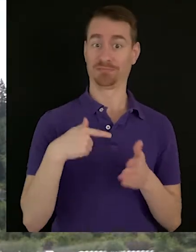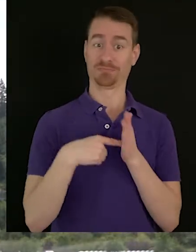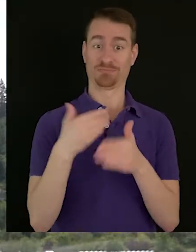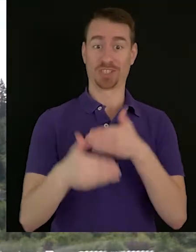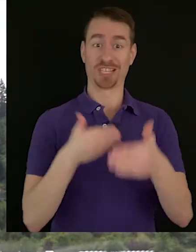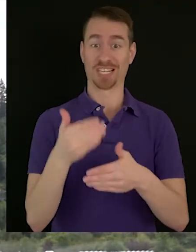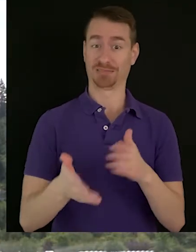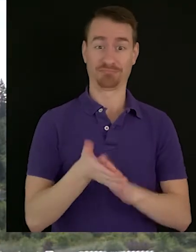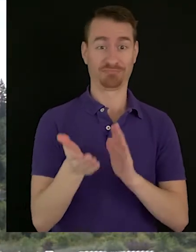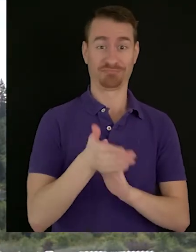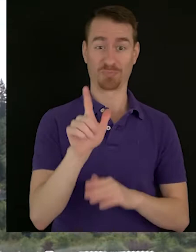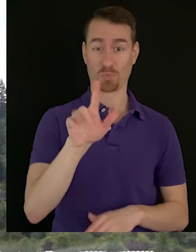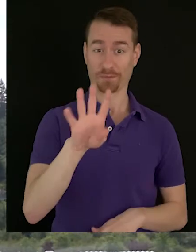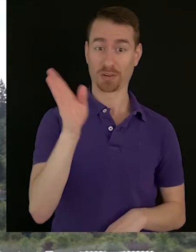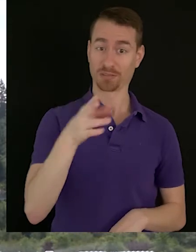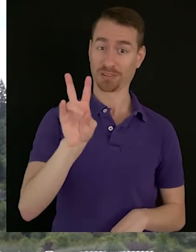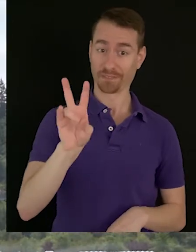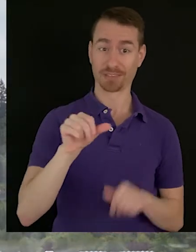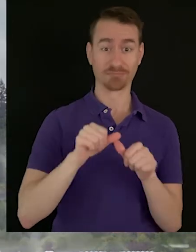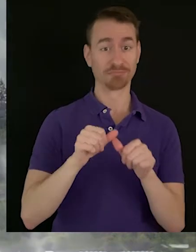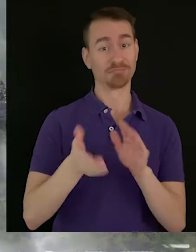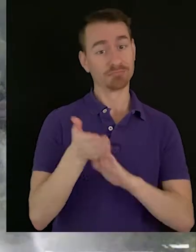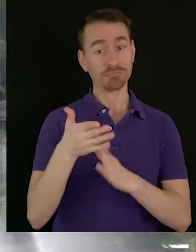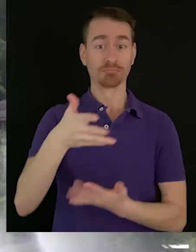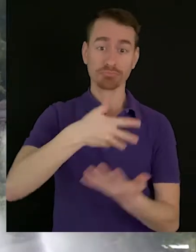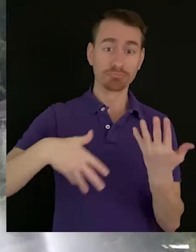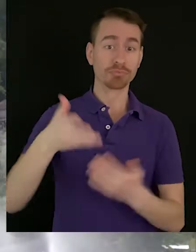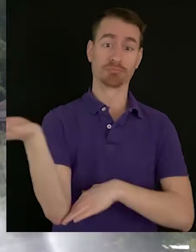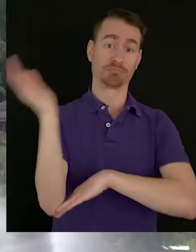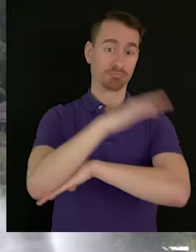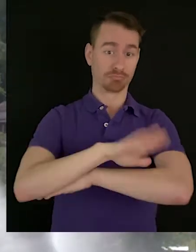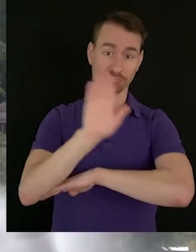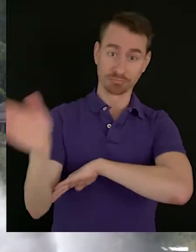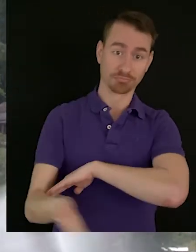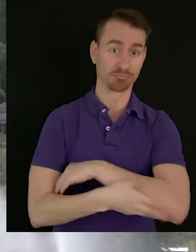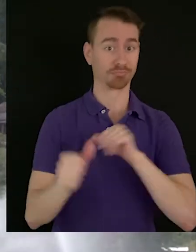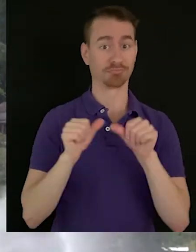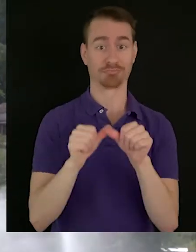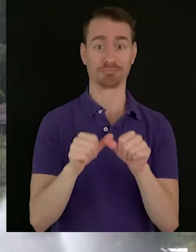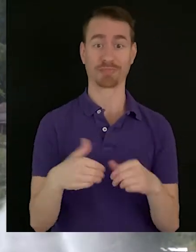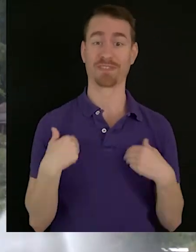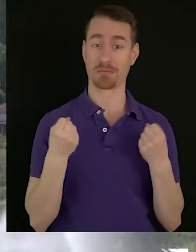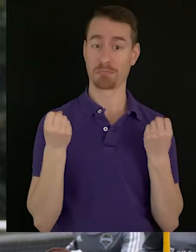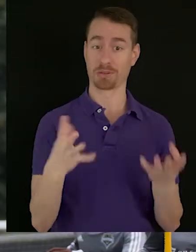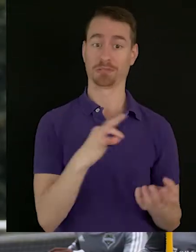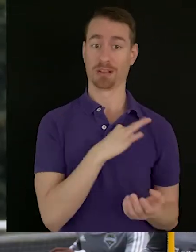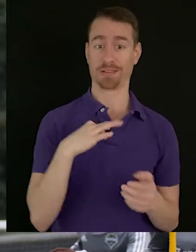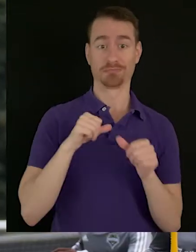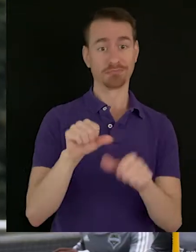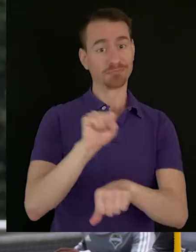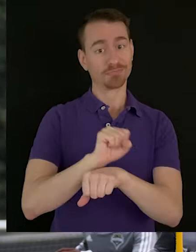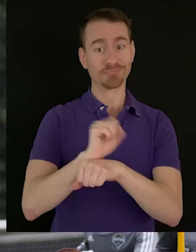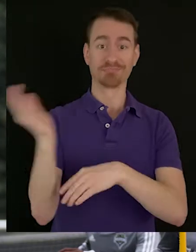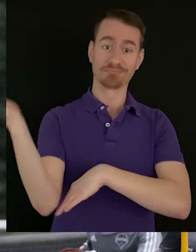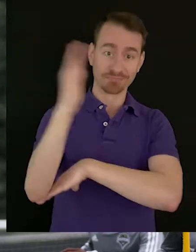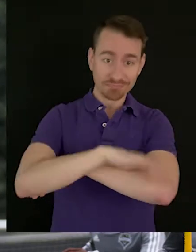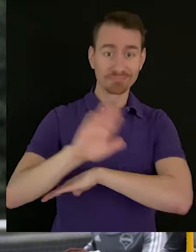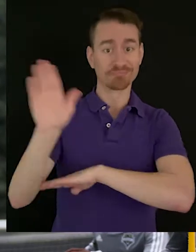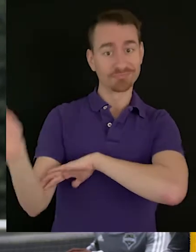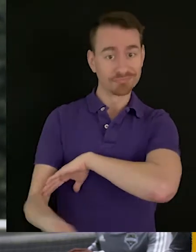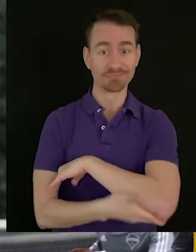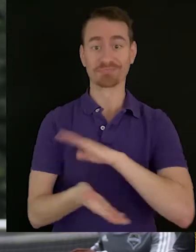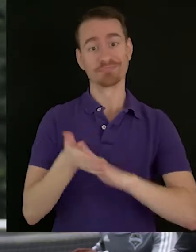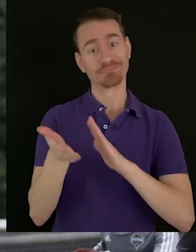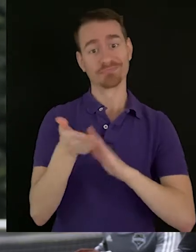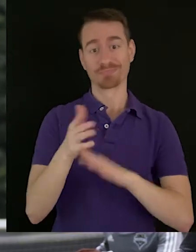and watering farms and sports fields. A fun fact about King County's recycled water is that it waters the fields that the Seattle Sounders